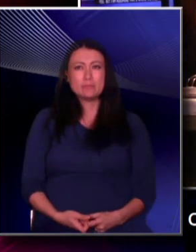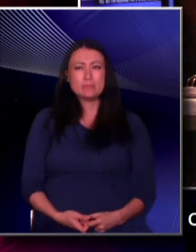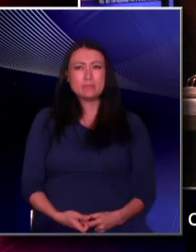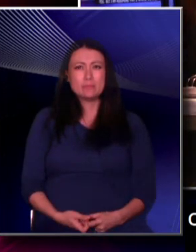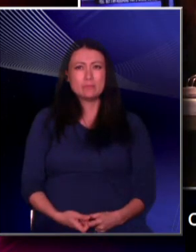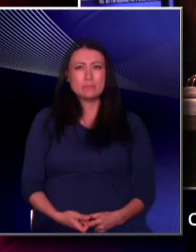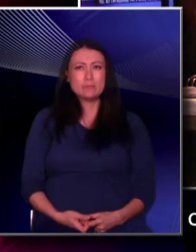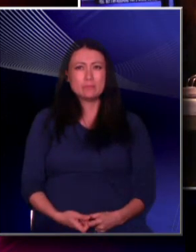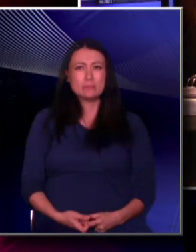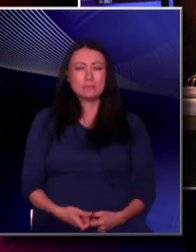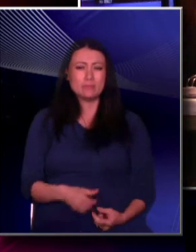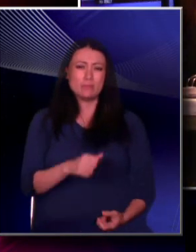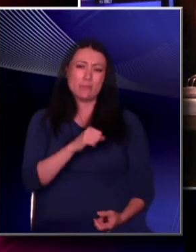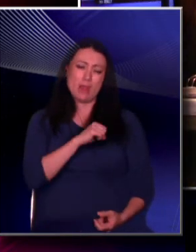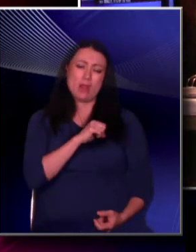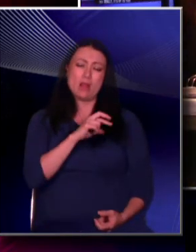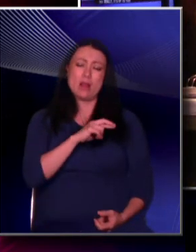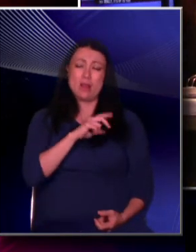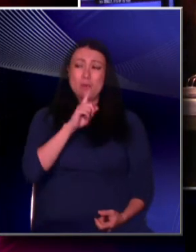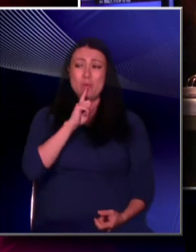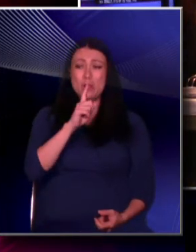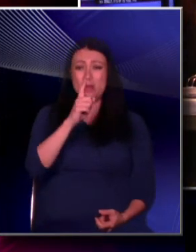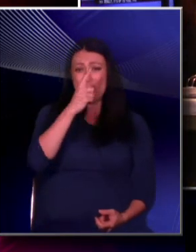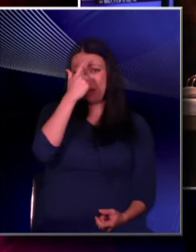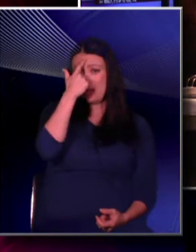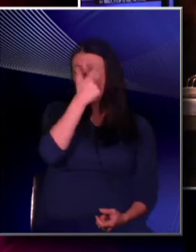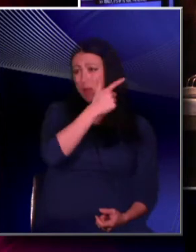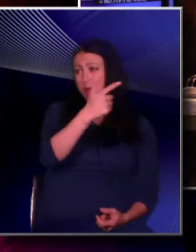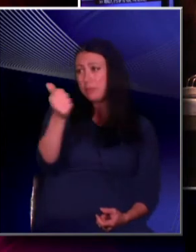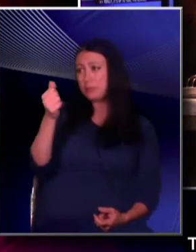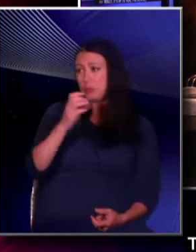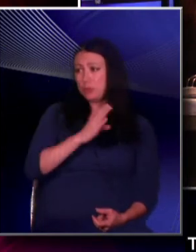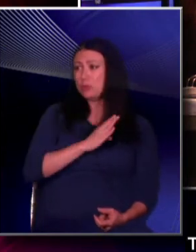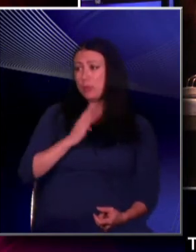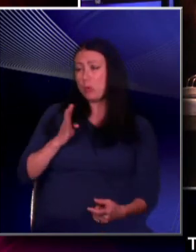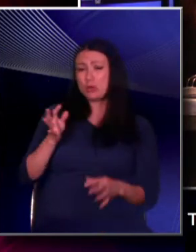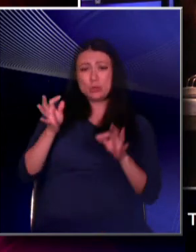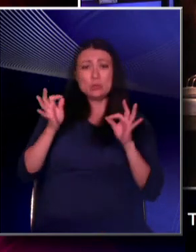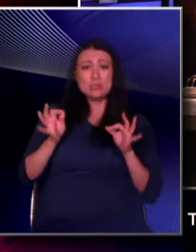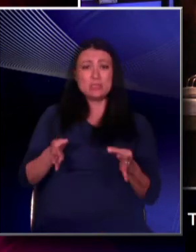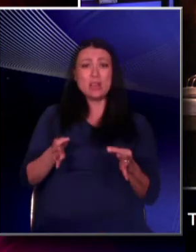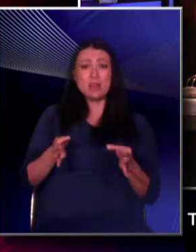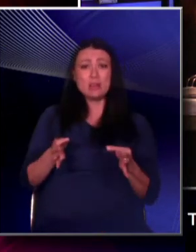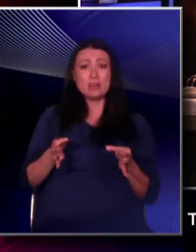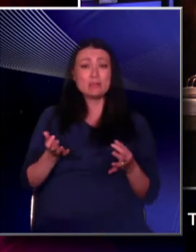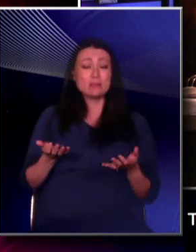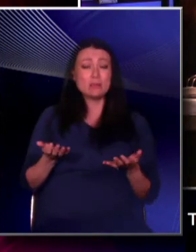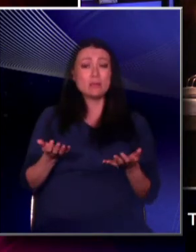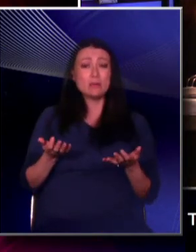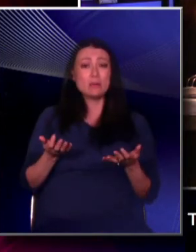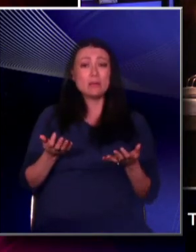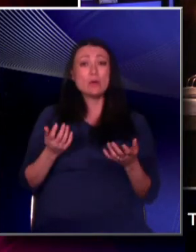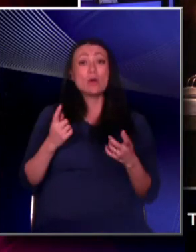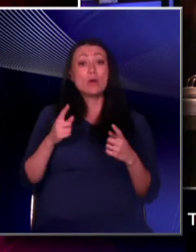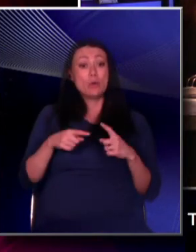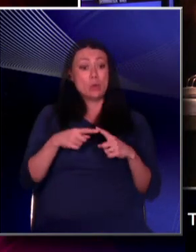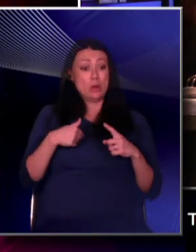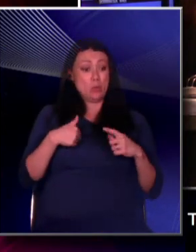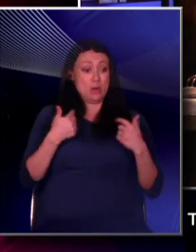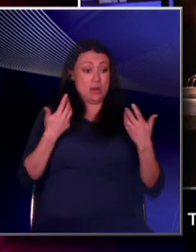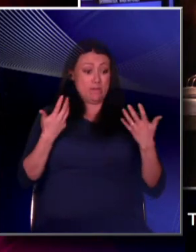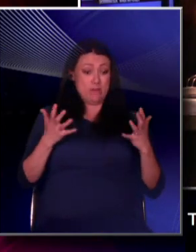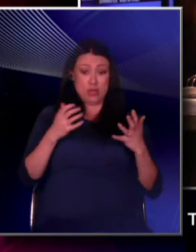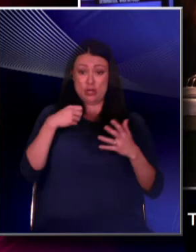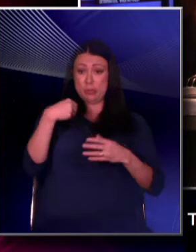Really, it's up to you, the board, to make that determination. When we finish